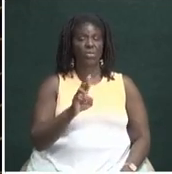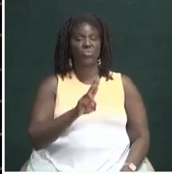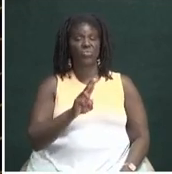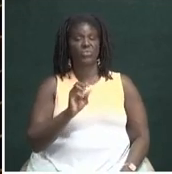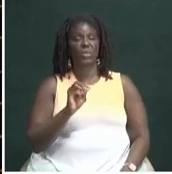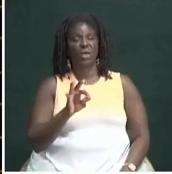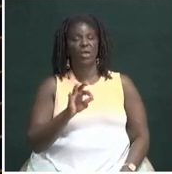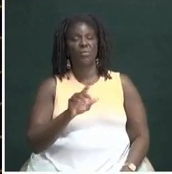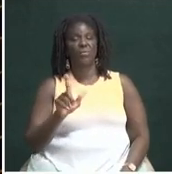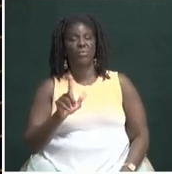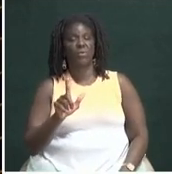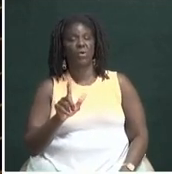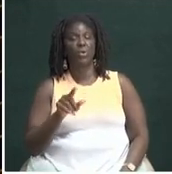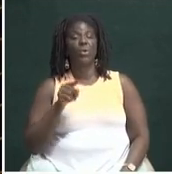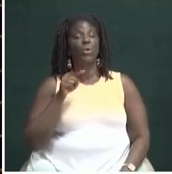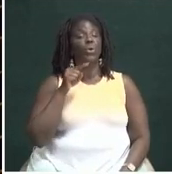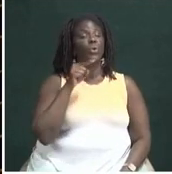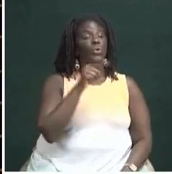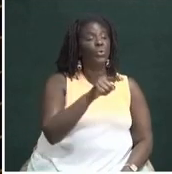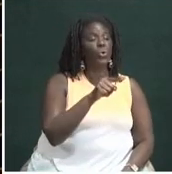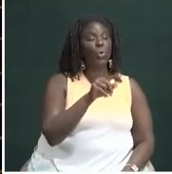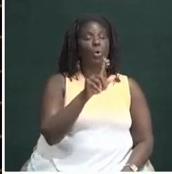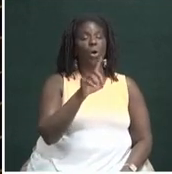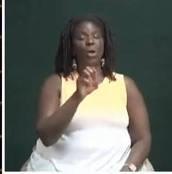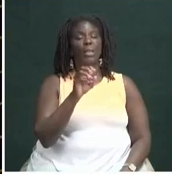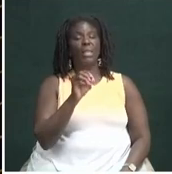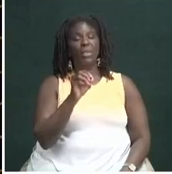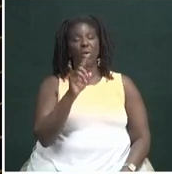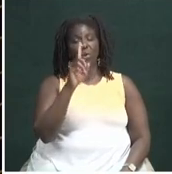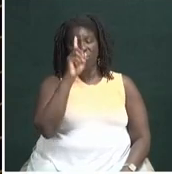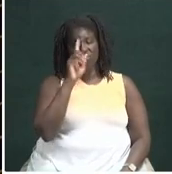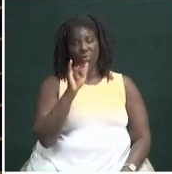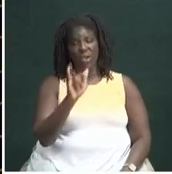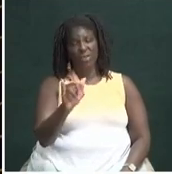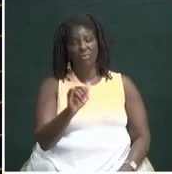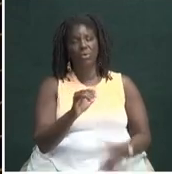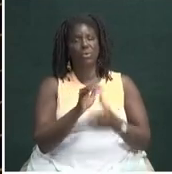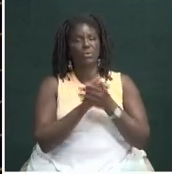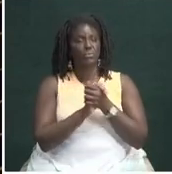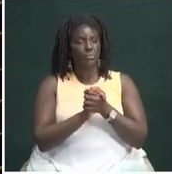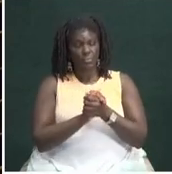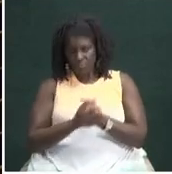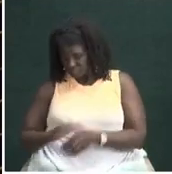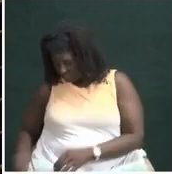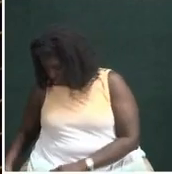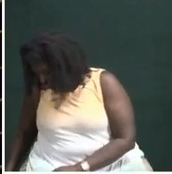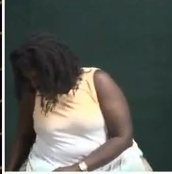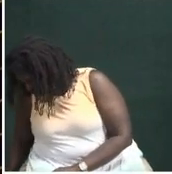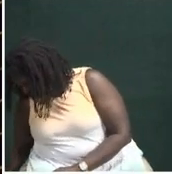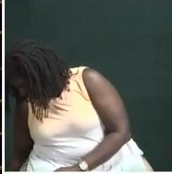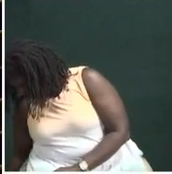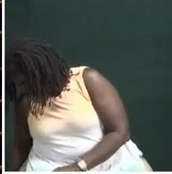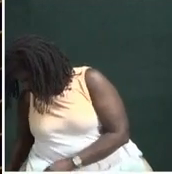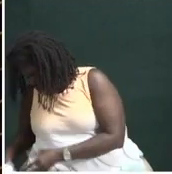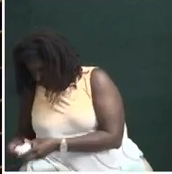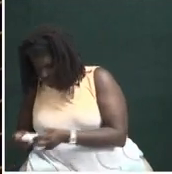Verne. What are you tonight? You are Leos for life. Congratulations.